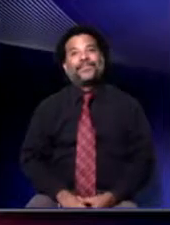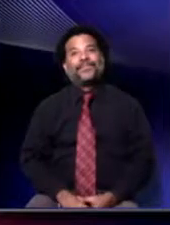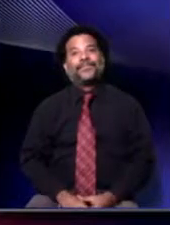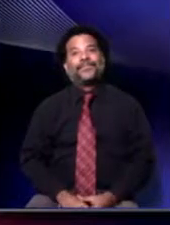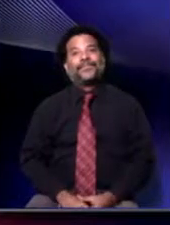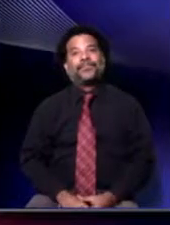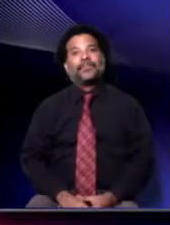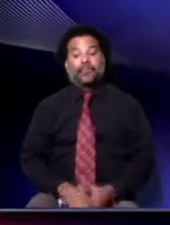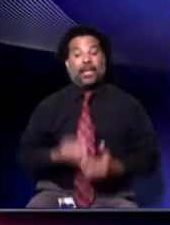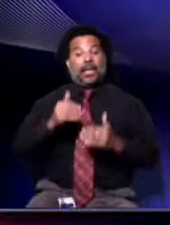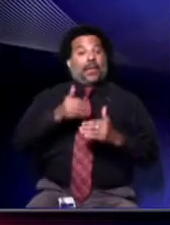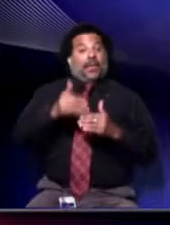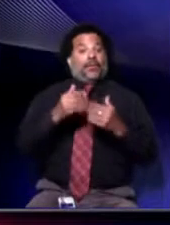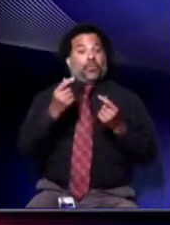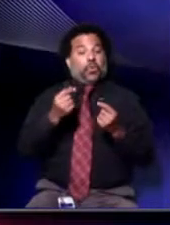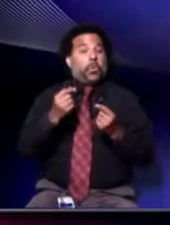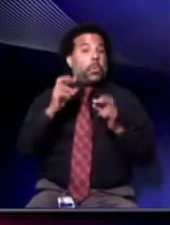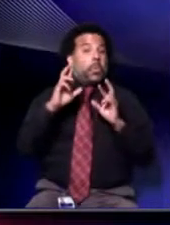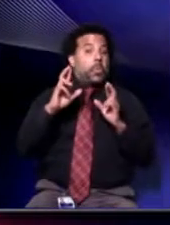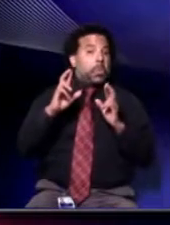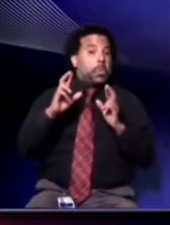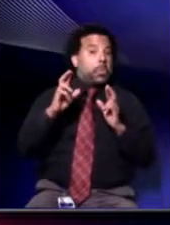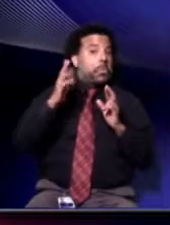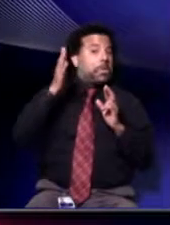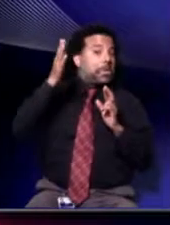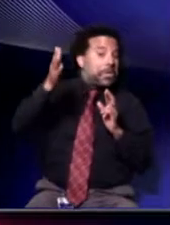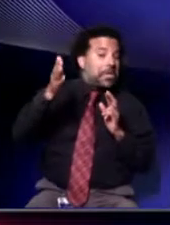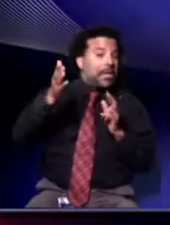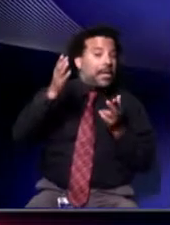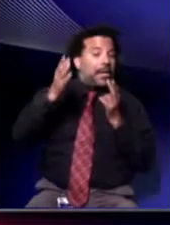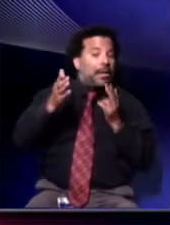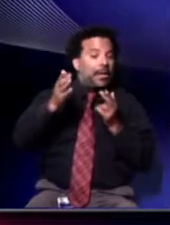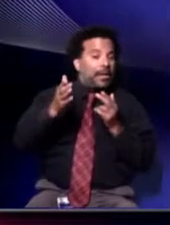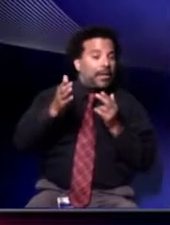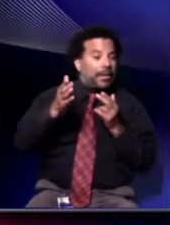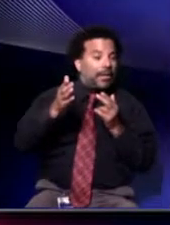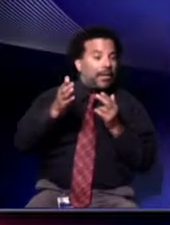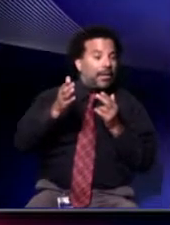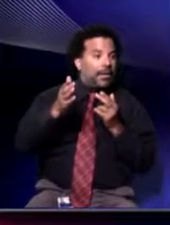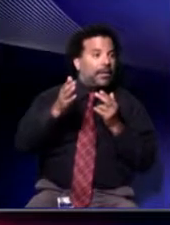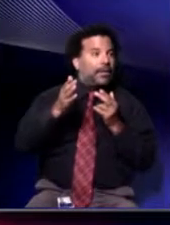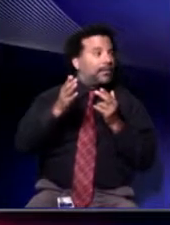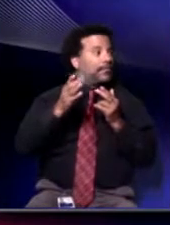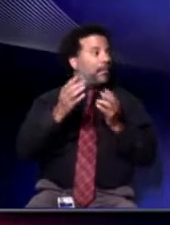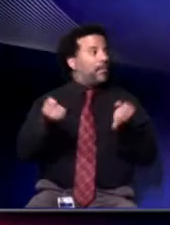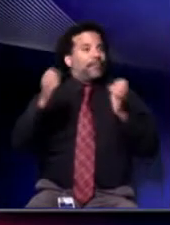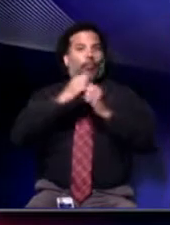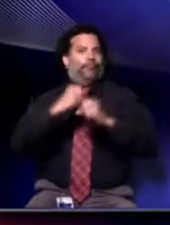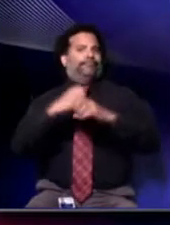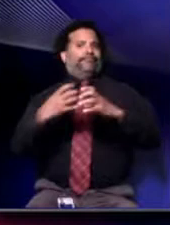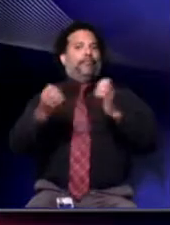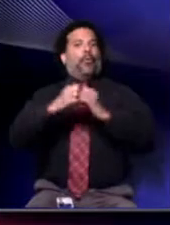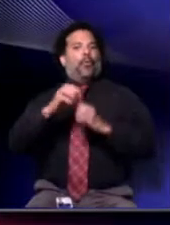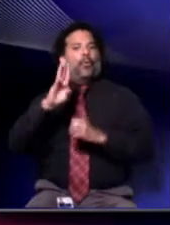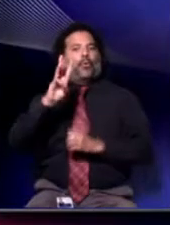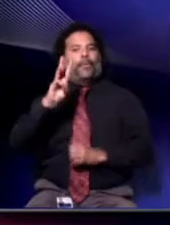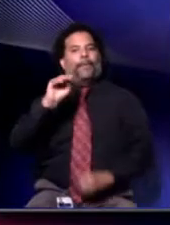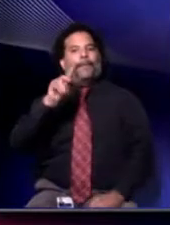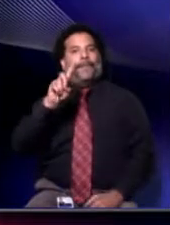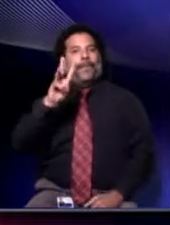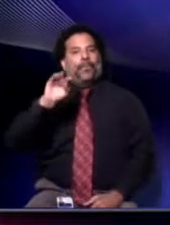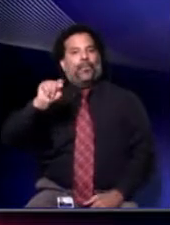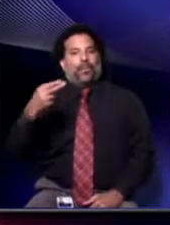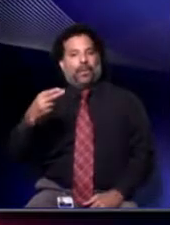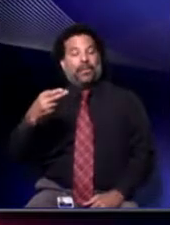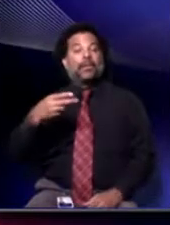Our next step is down the road is to see what it would take to get us to gigabit for the future. At this time, I'd like to make myself available